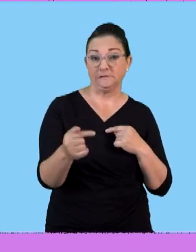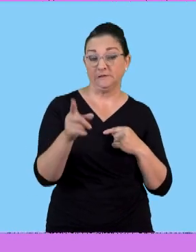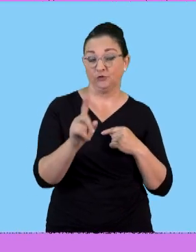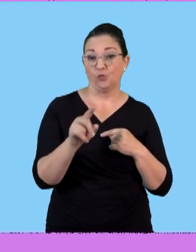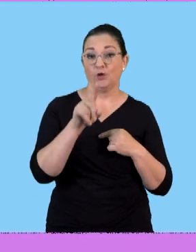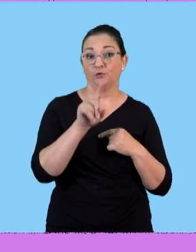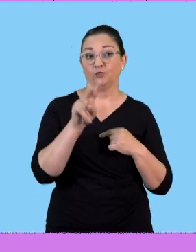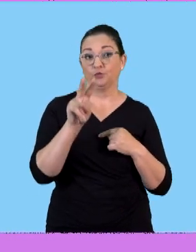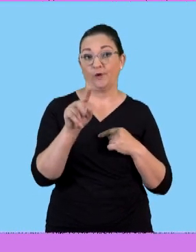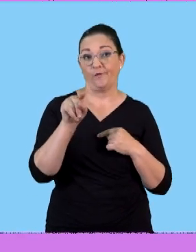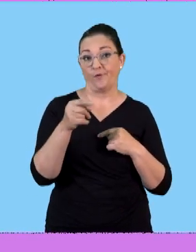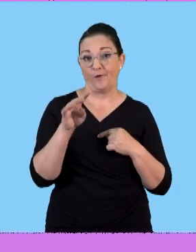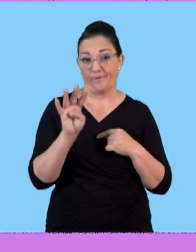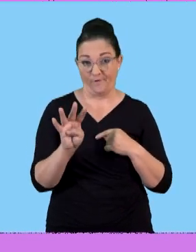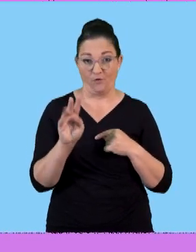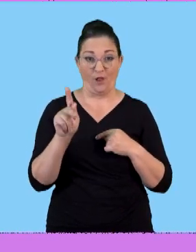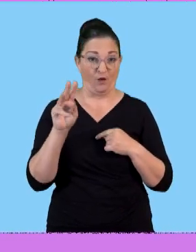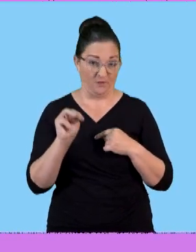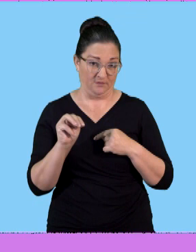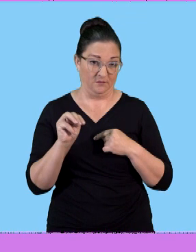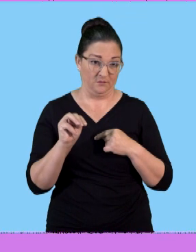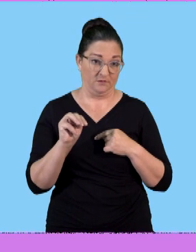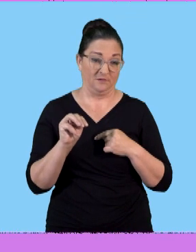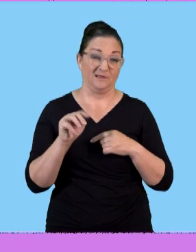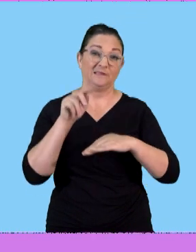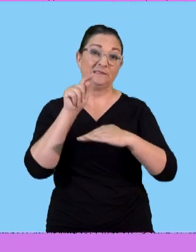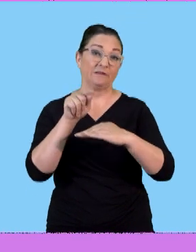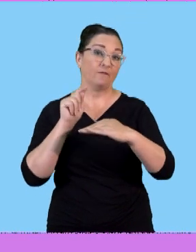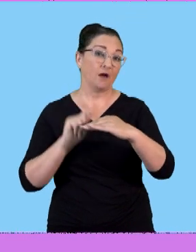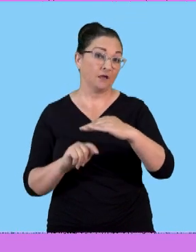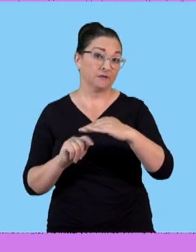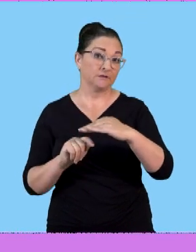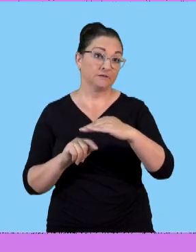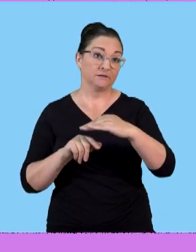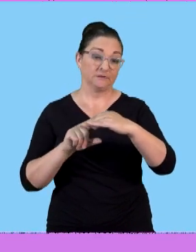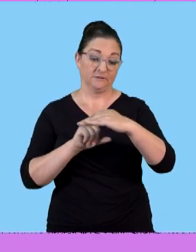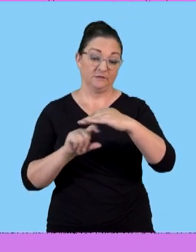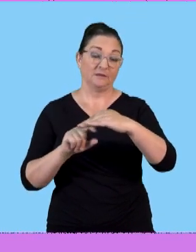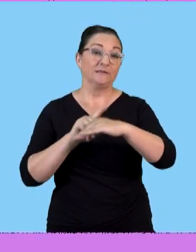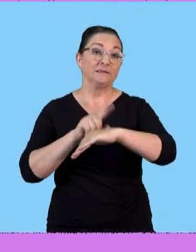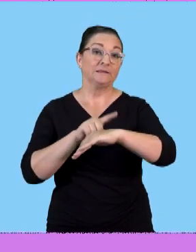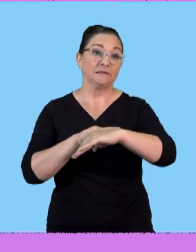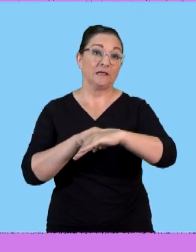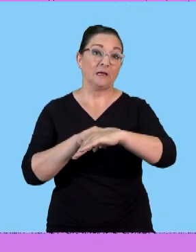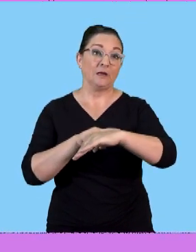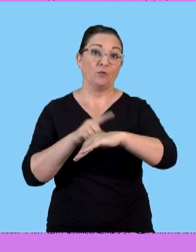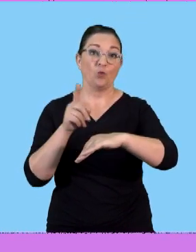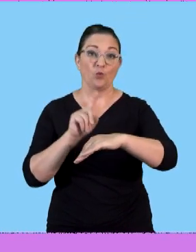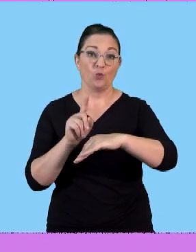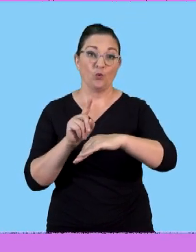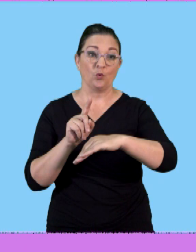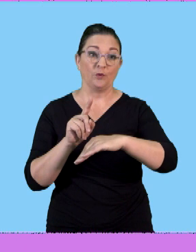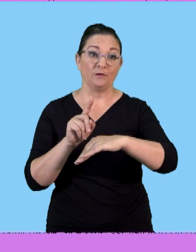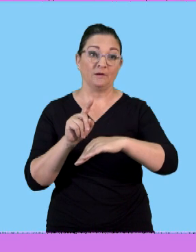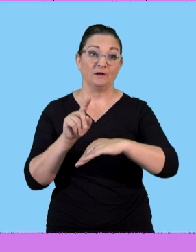It's 12,4 kilometers, right? And I must divide that by 18 minutes. So